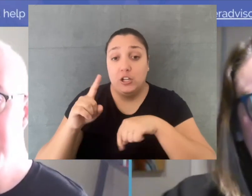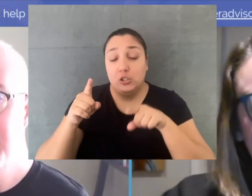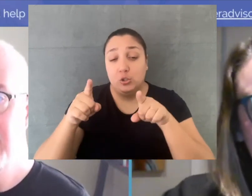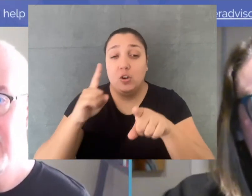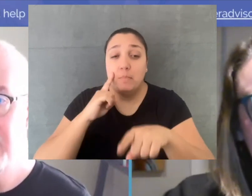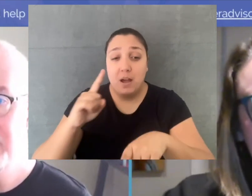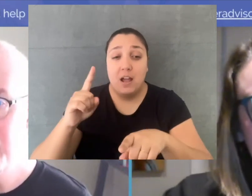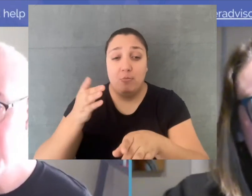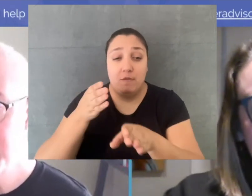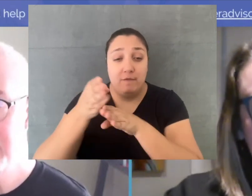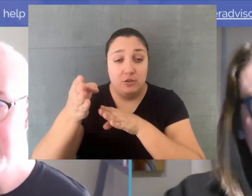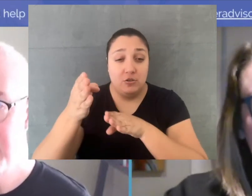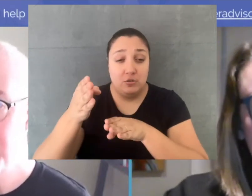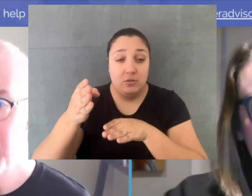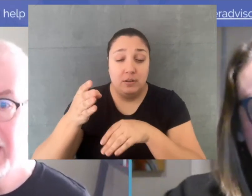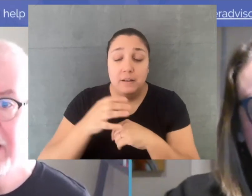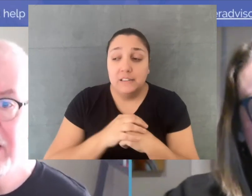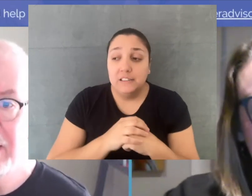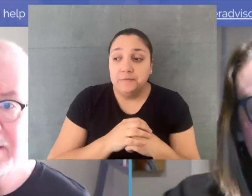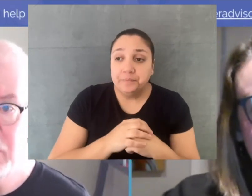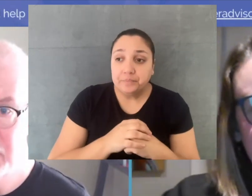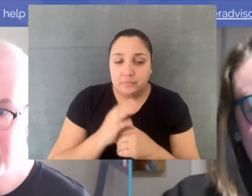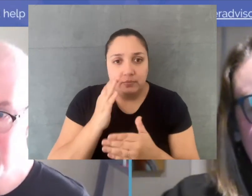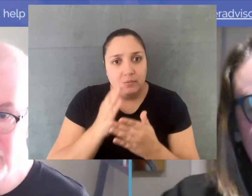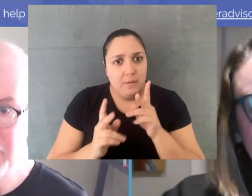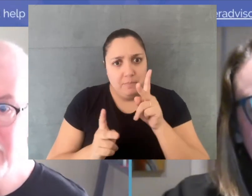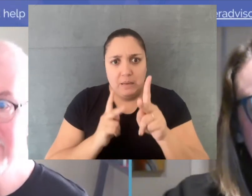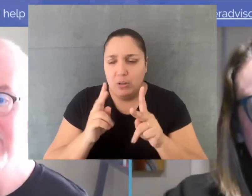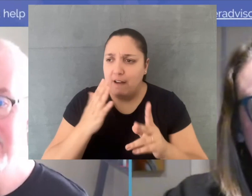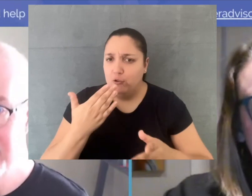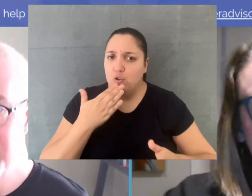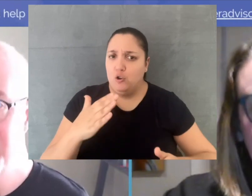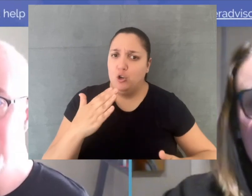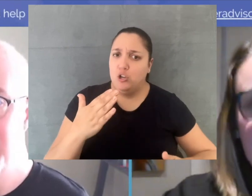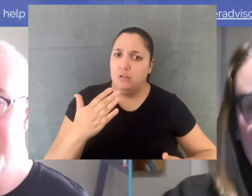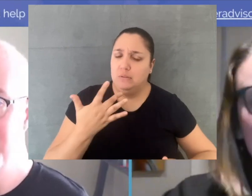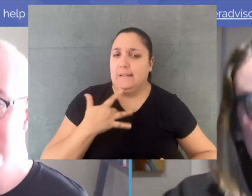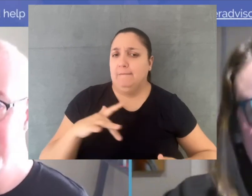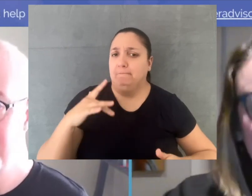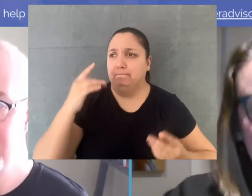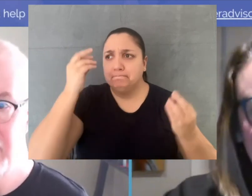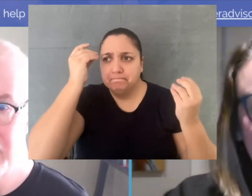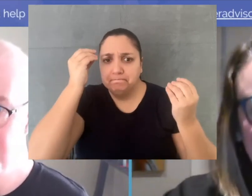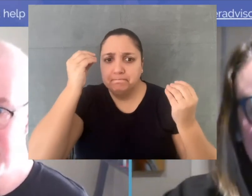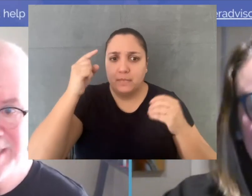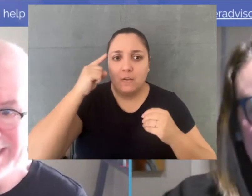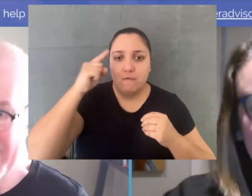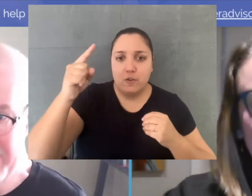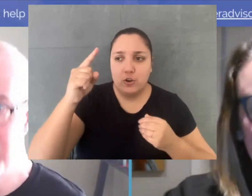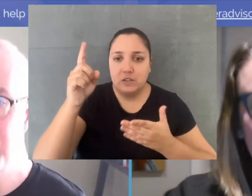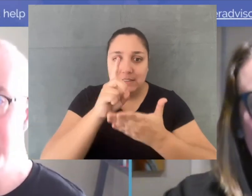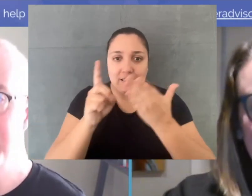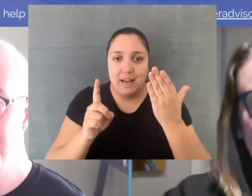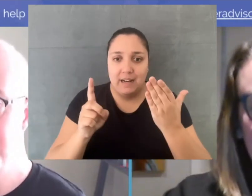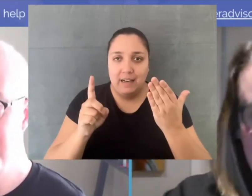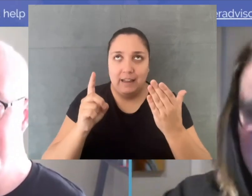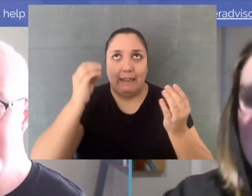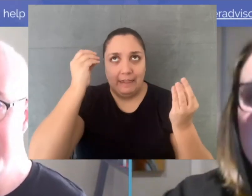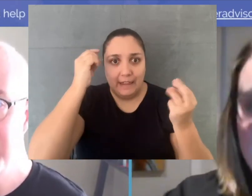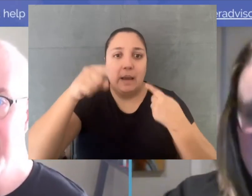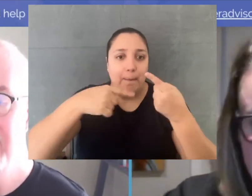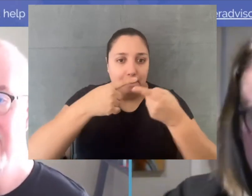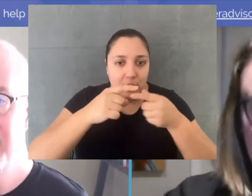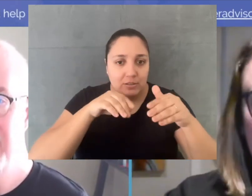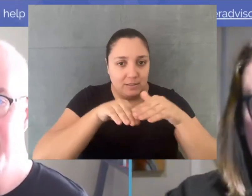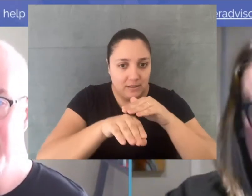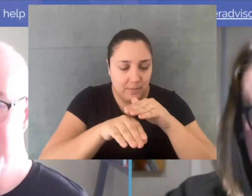career, to have worked with some people who had, some really good sensitivity around just designing with accessibility in